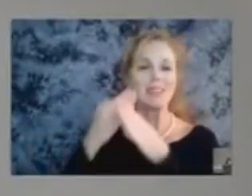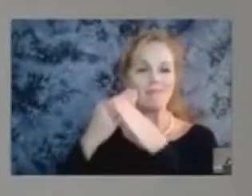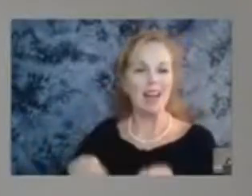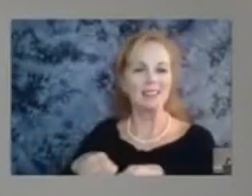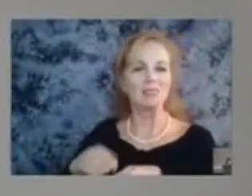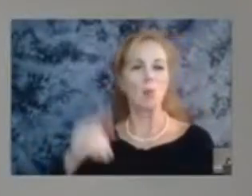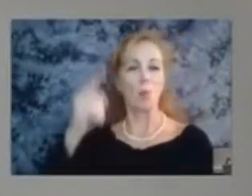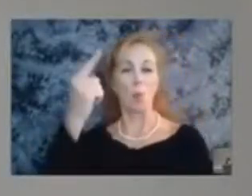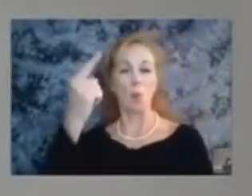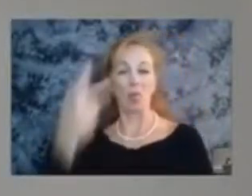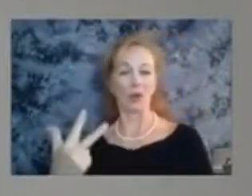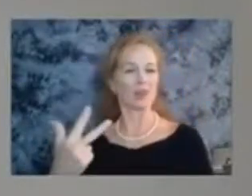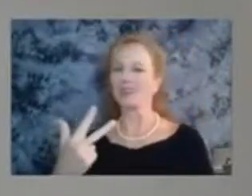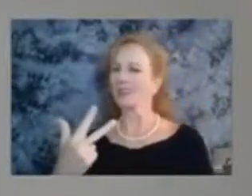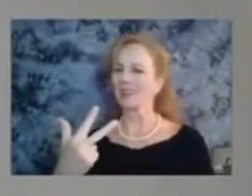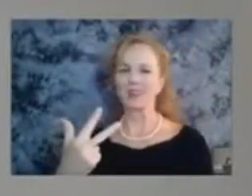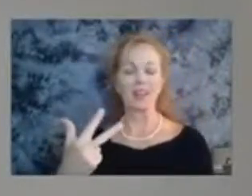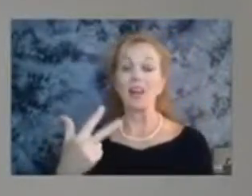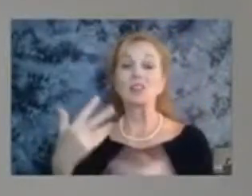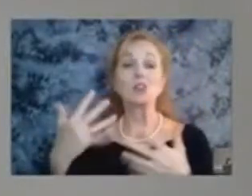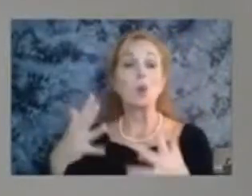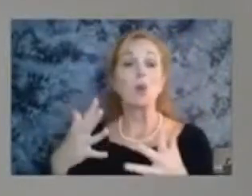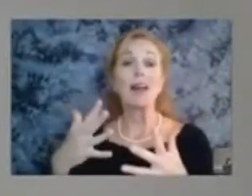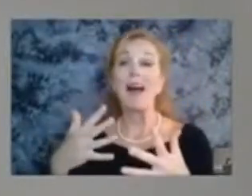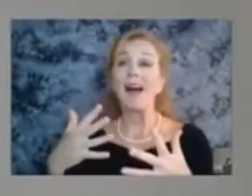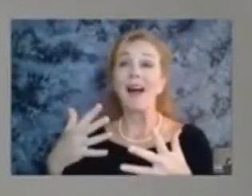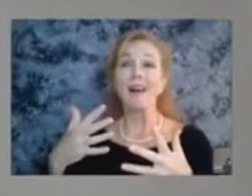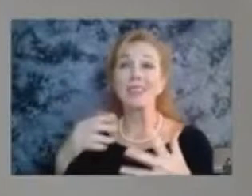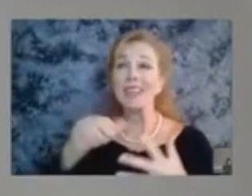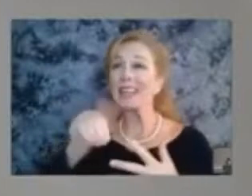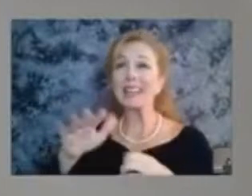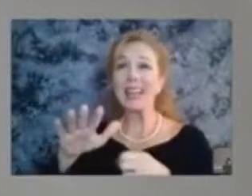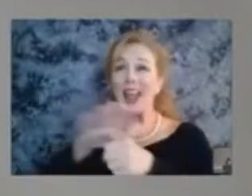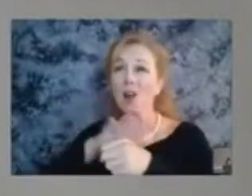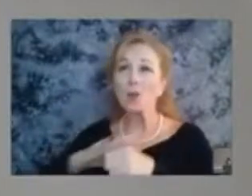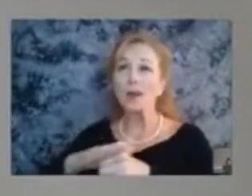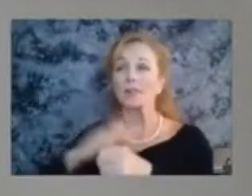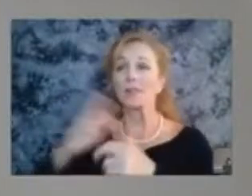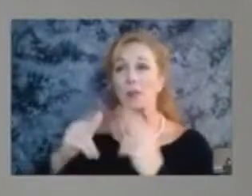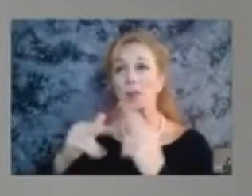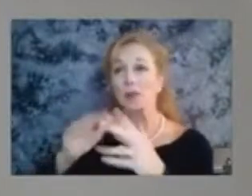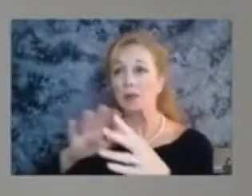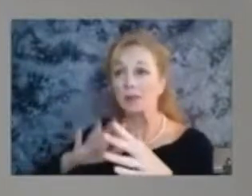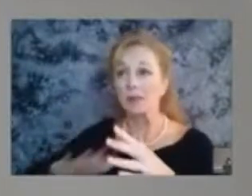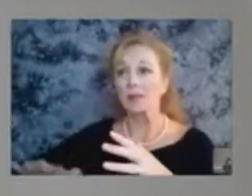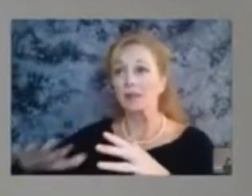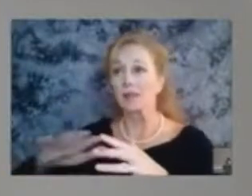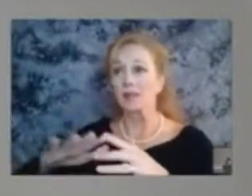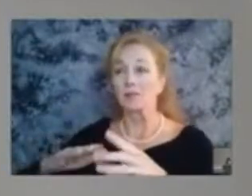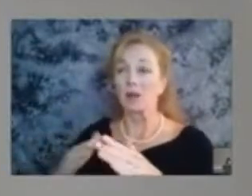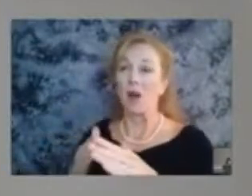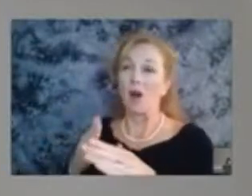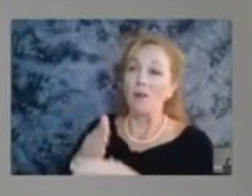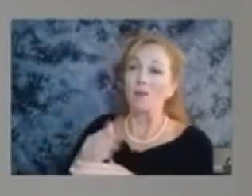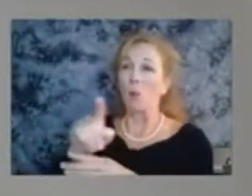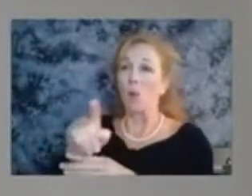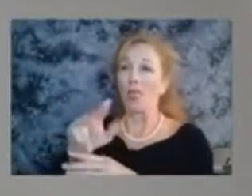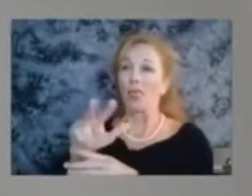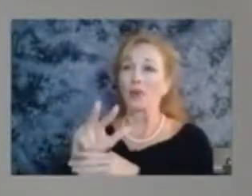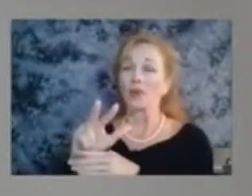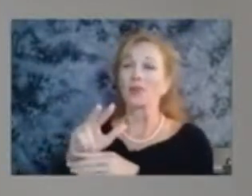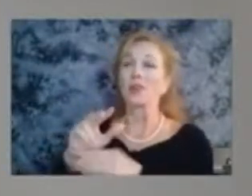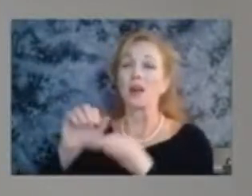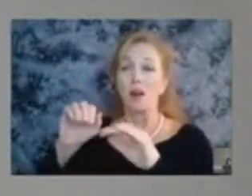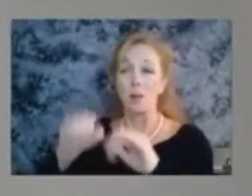we don't want to have any area of the building exceed the 1/3 capacity of the students we're